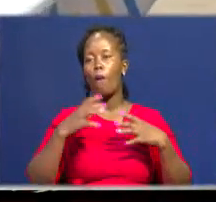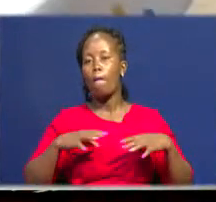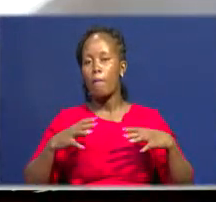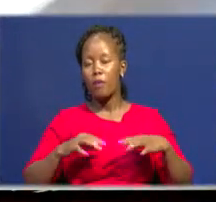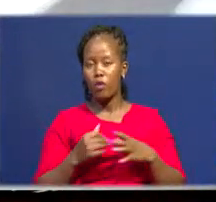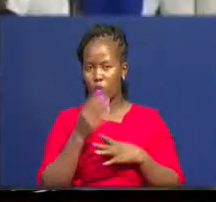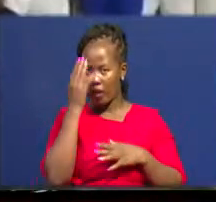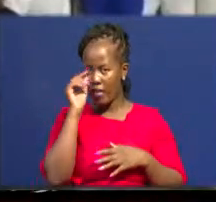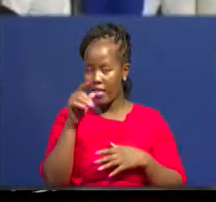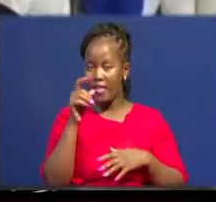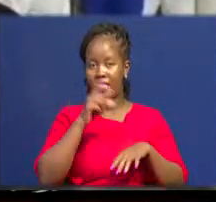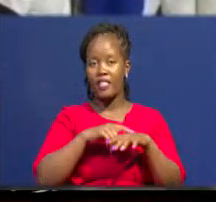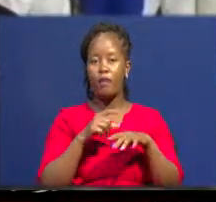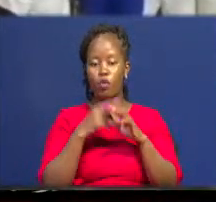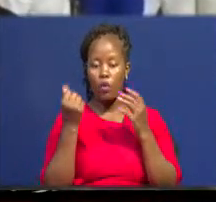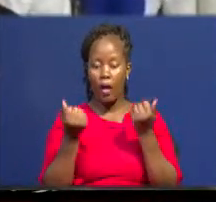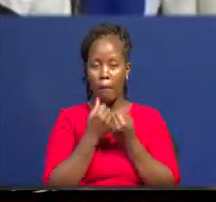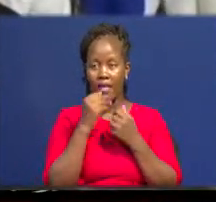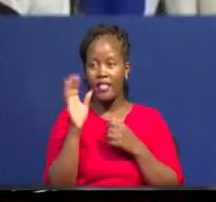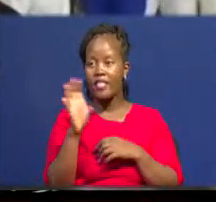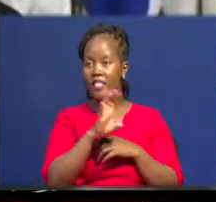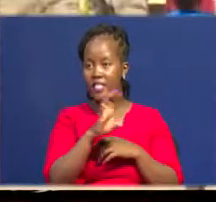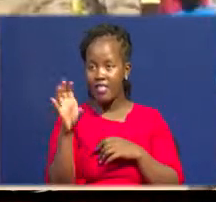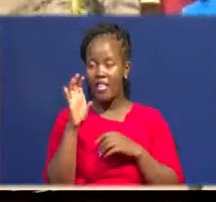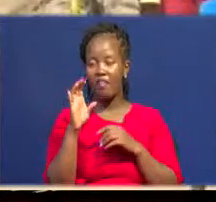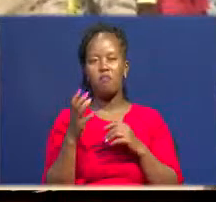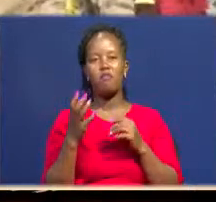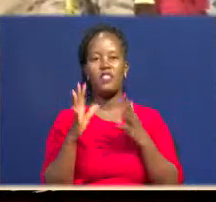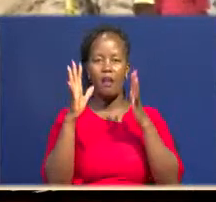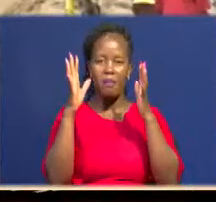it's Easter, there are those who will